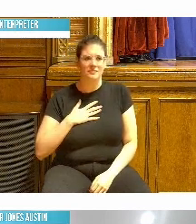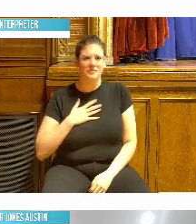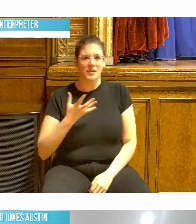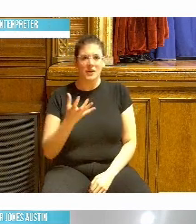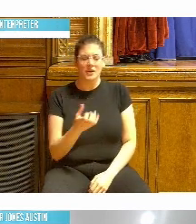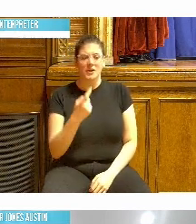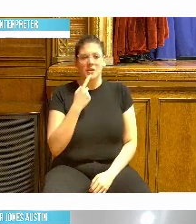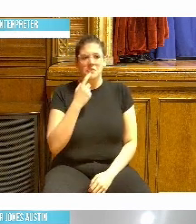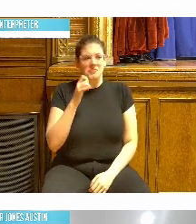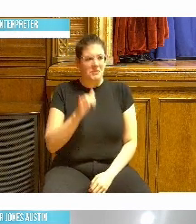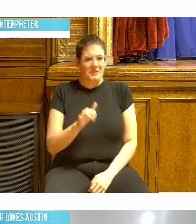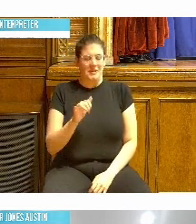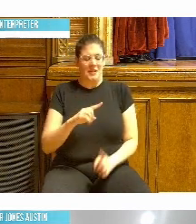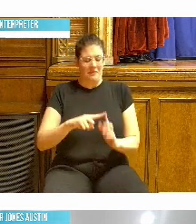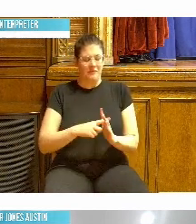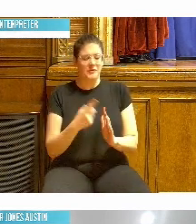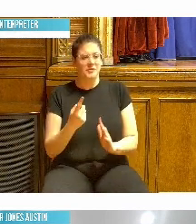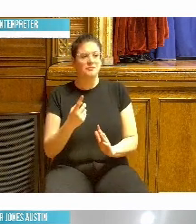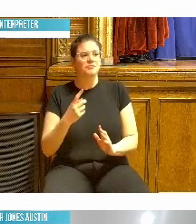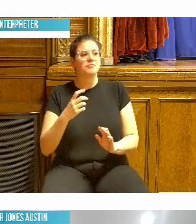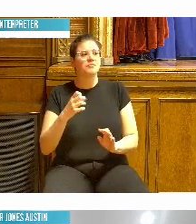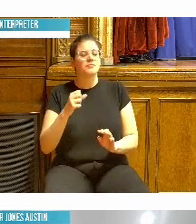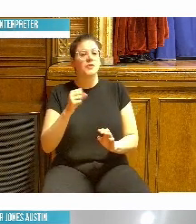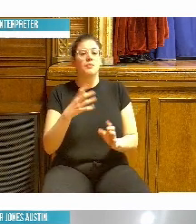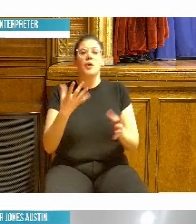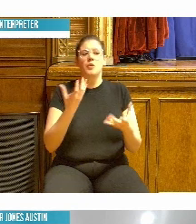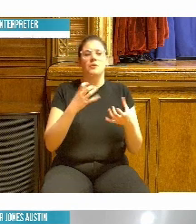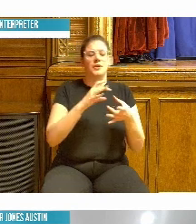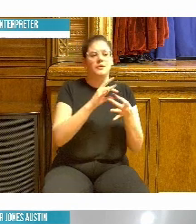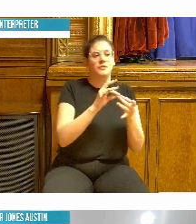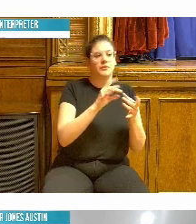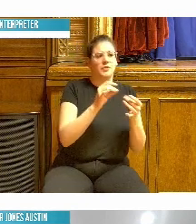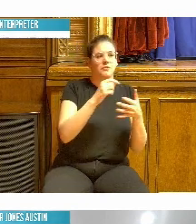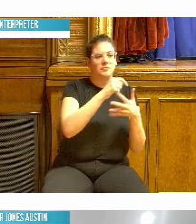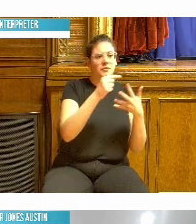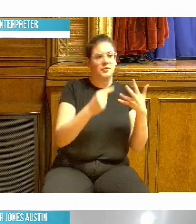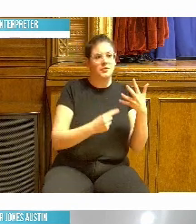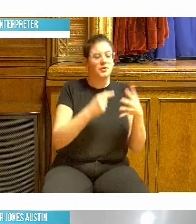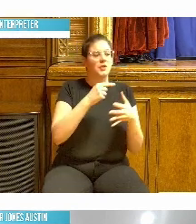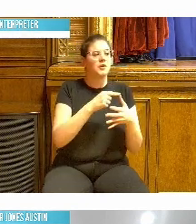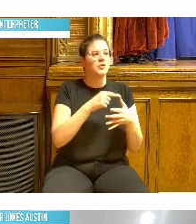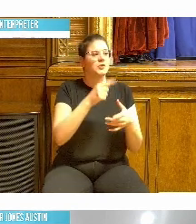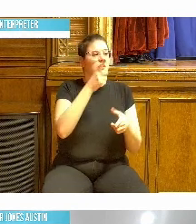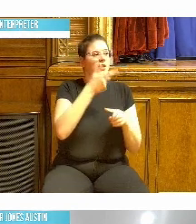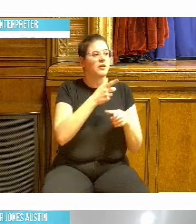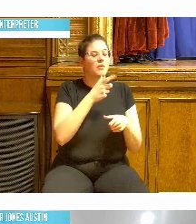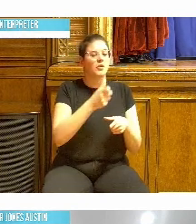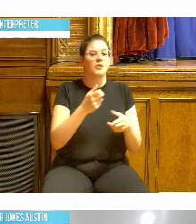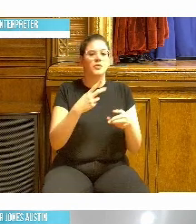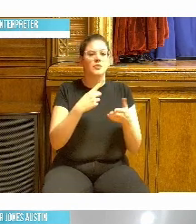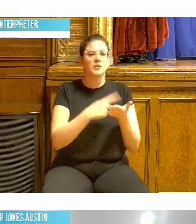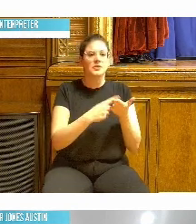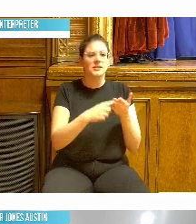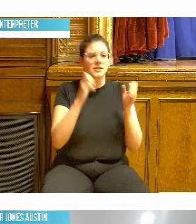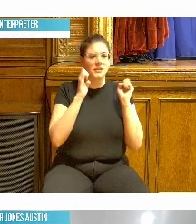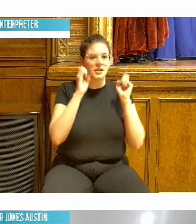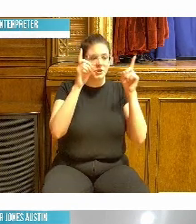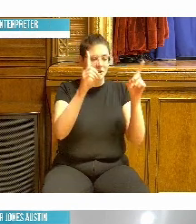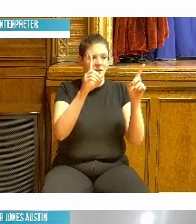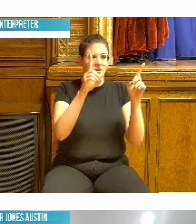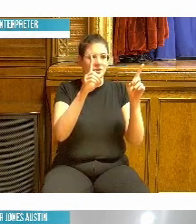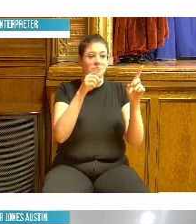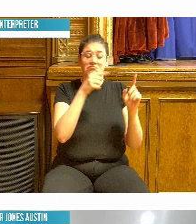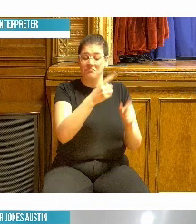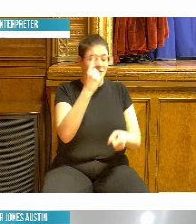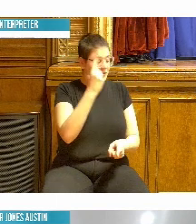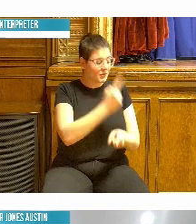bat. And just quickly, just make a couple of comments. Number one, to the brother who's talked about education, he's